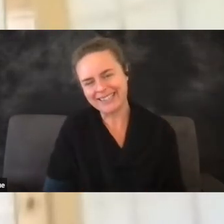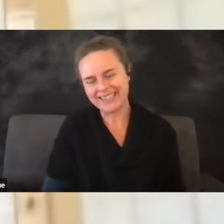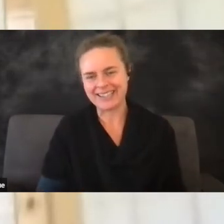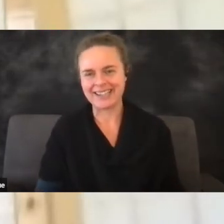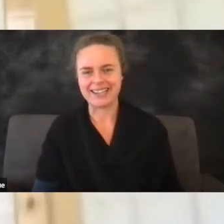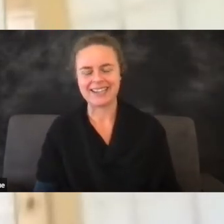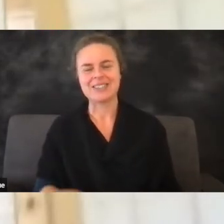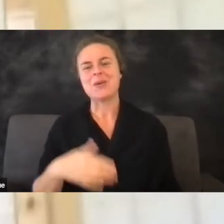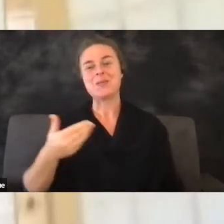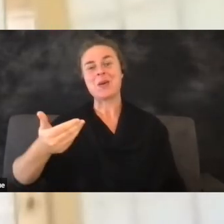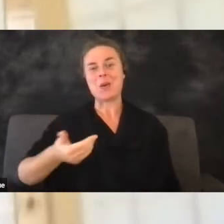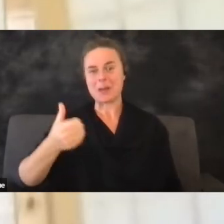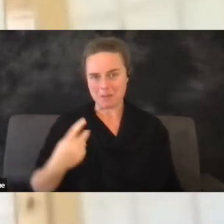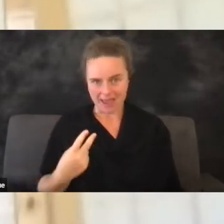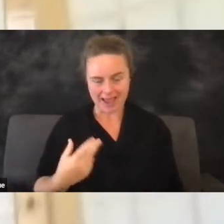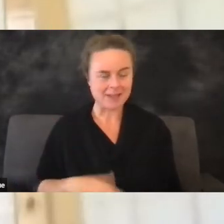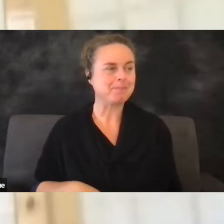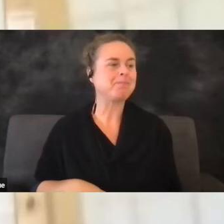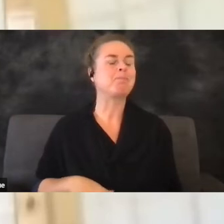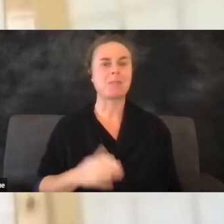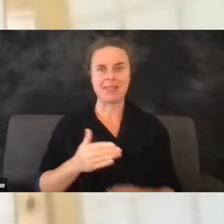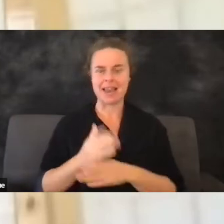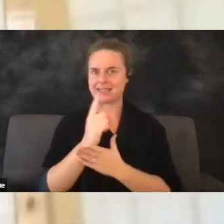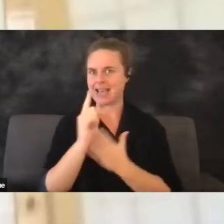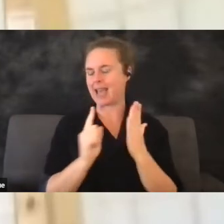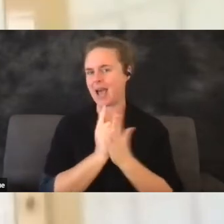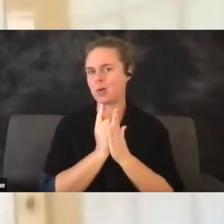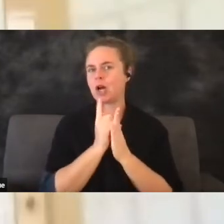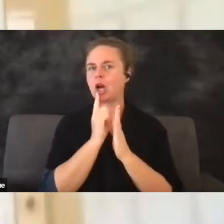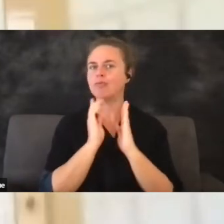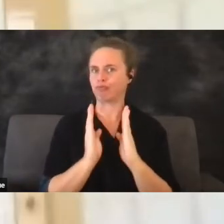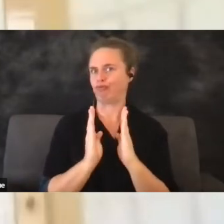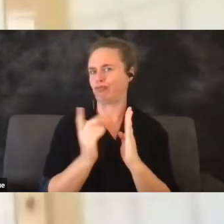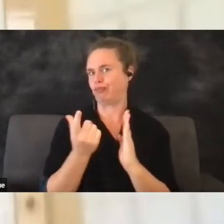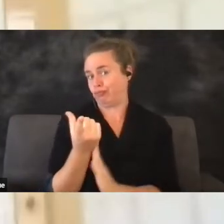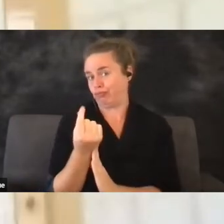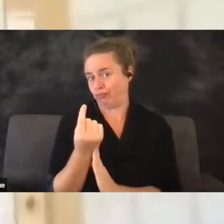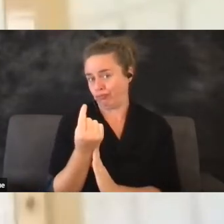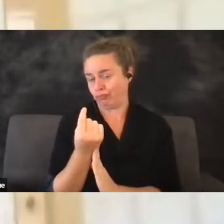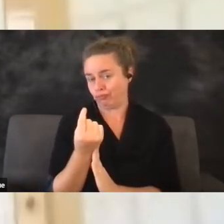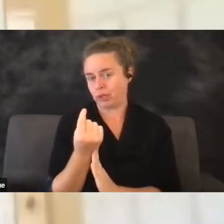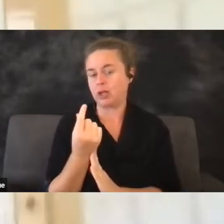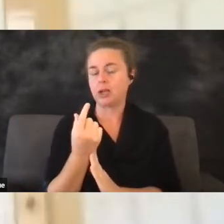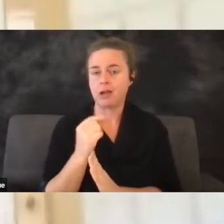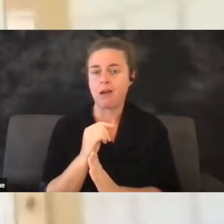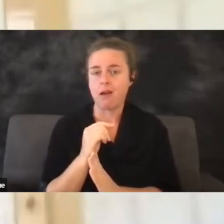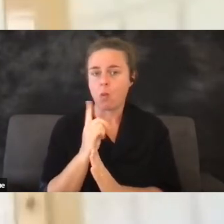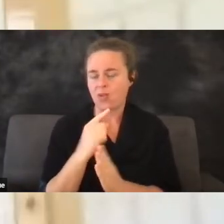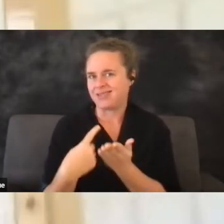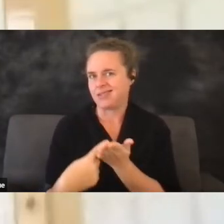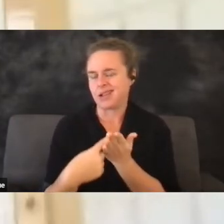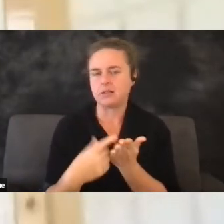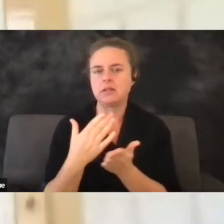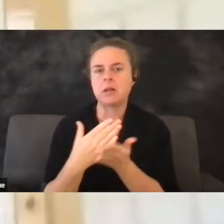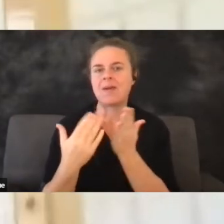So welcome back. This next hour is set aside, a little more than an hour, set aside to talk about some of the content from